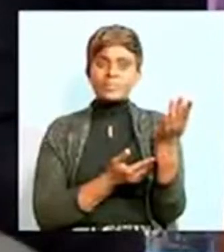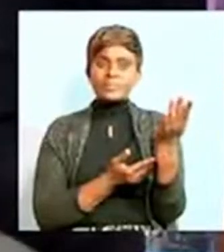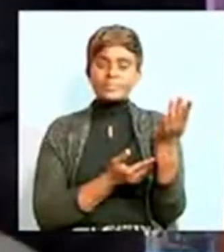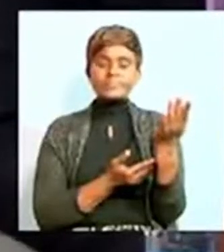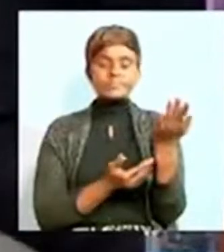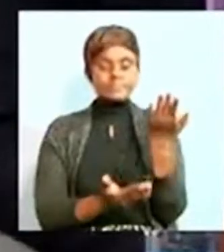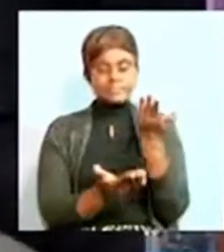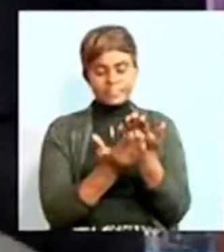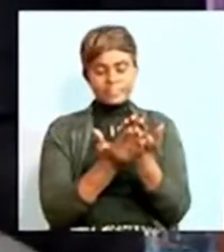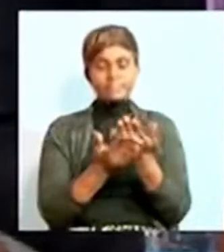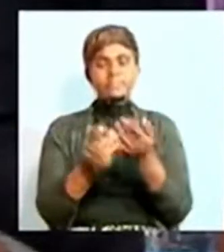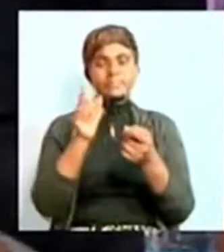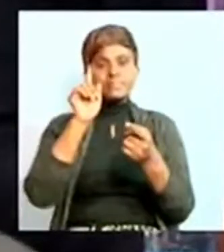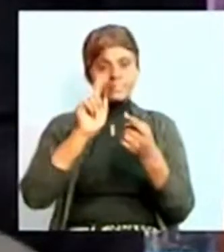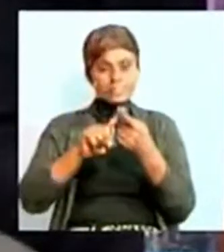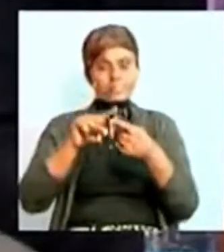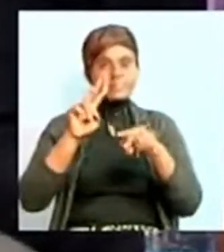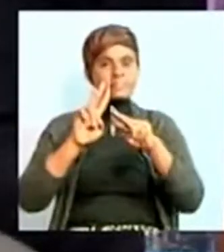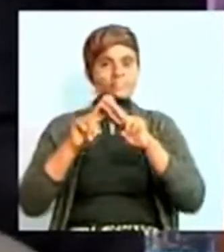Appendix 1, Chair,